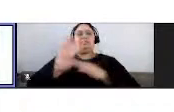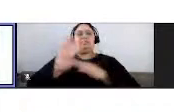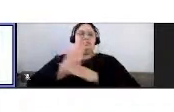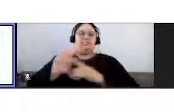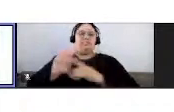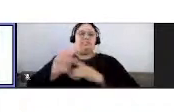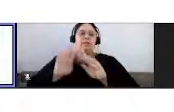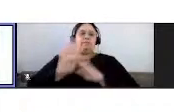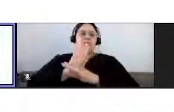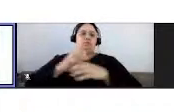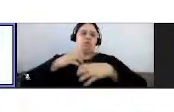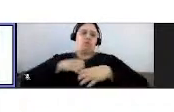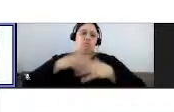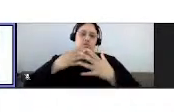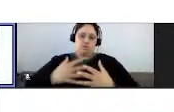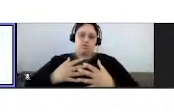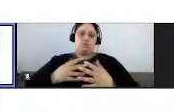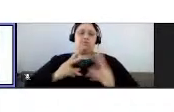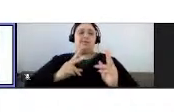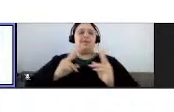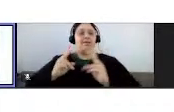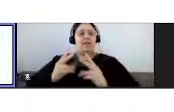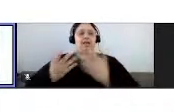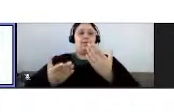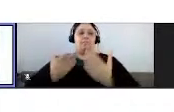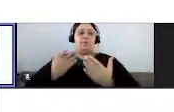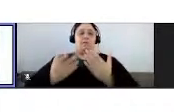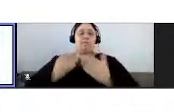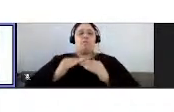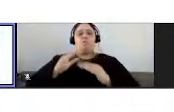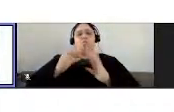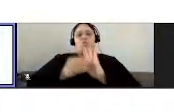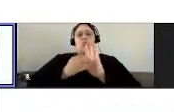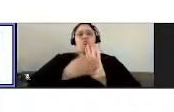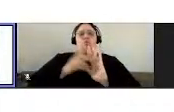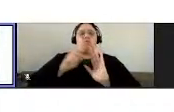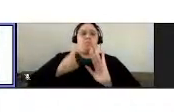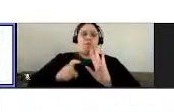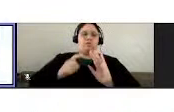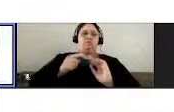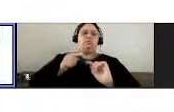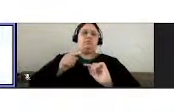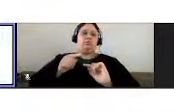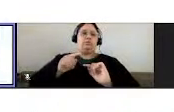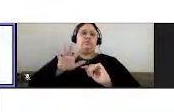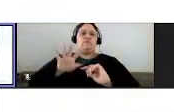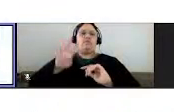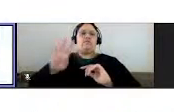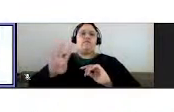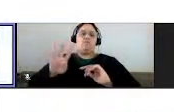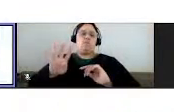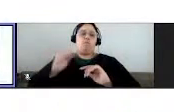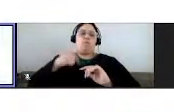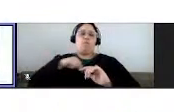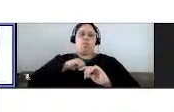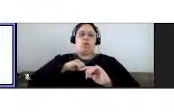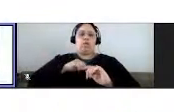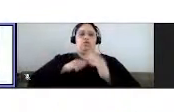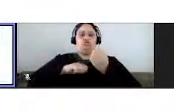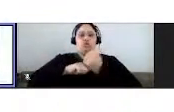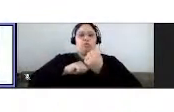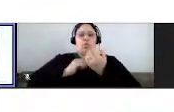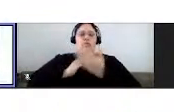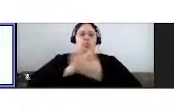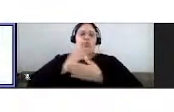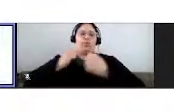and entrepreneurs. Again, maybe most notably of the 54 that we've supported